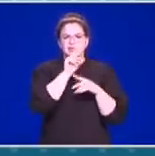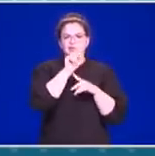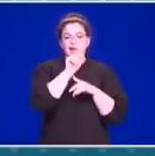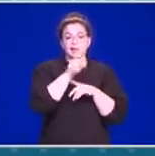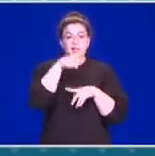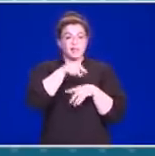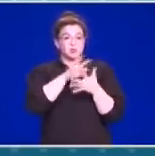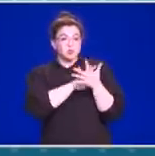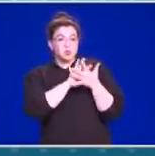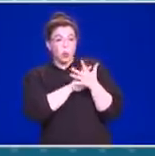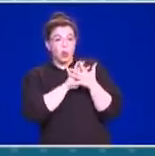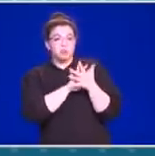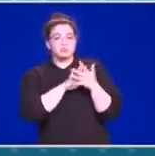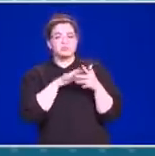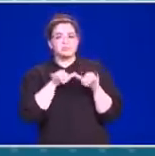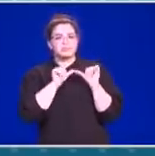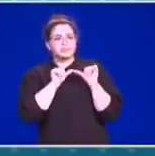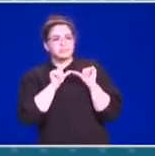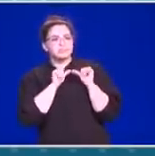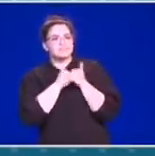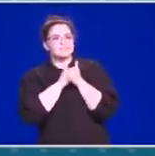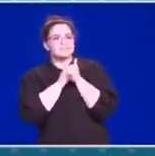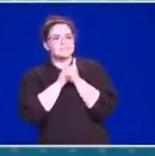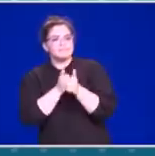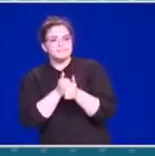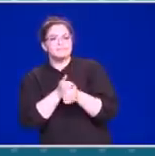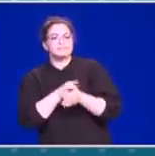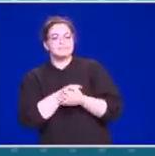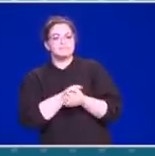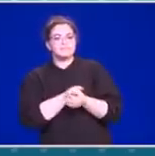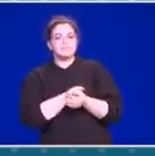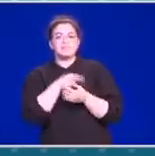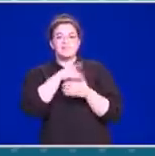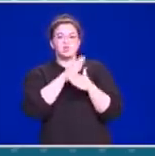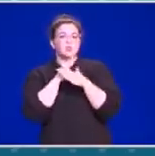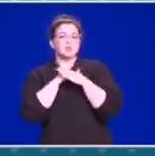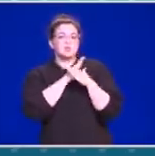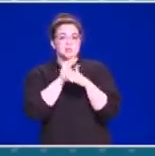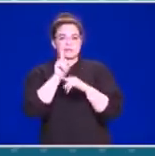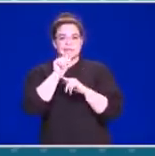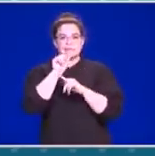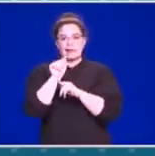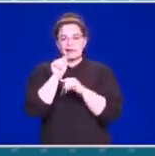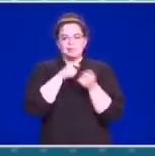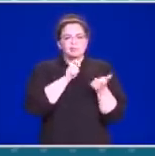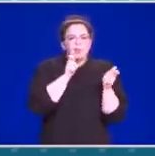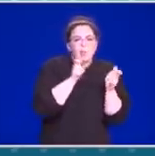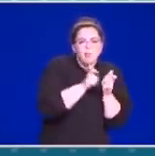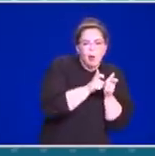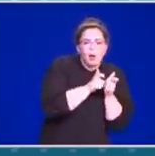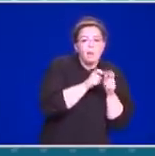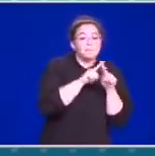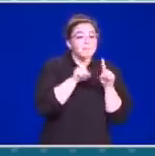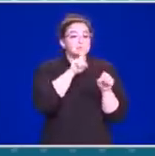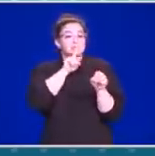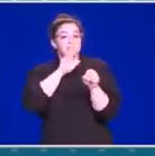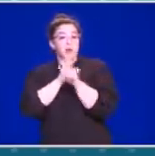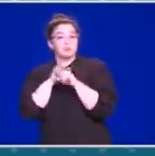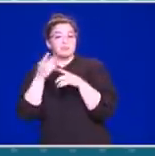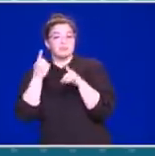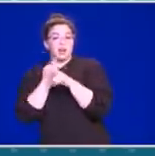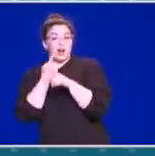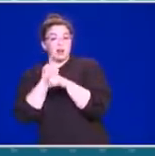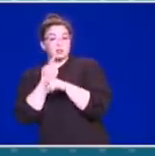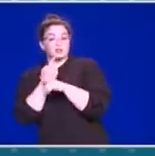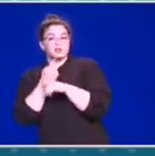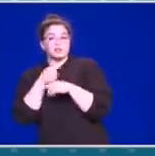calibrated following numerous consultations with stakeholders to protect the data at the most granular level, but ensure accuracy across